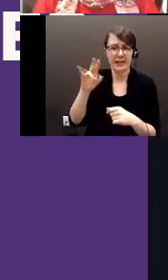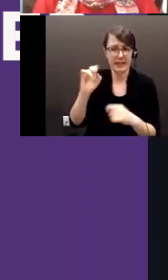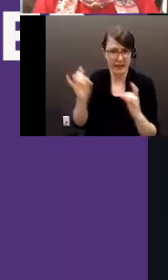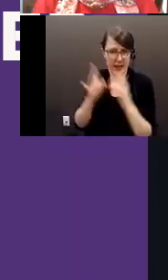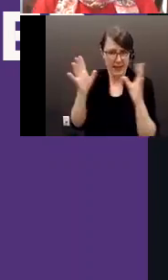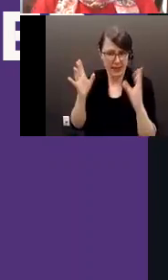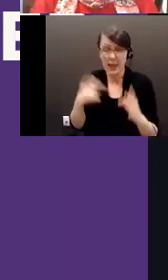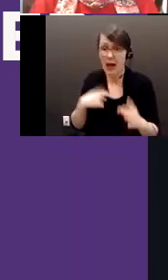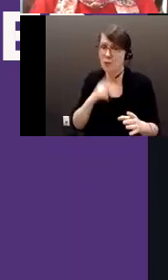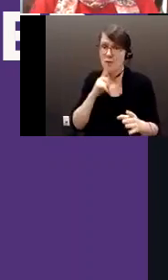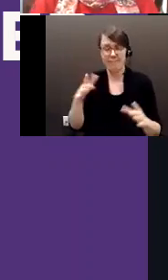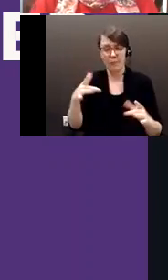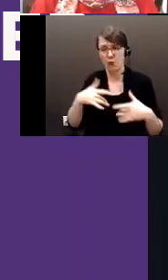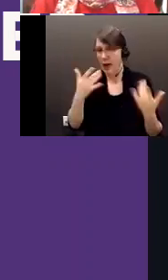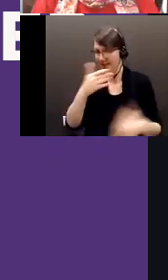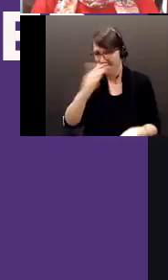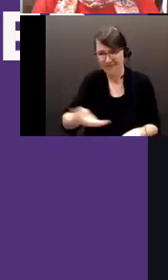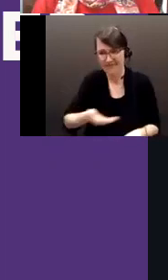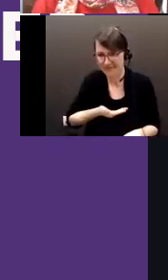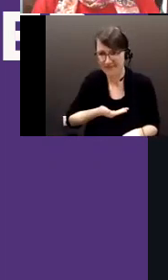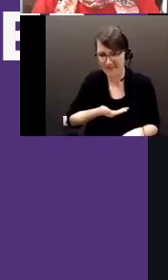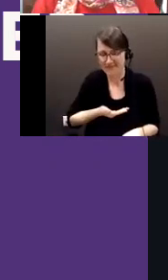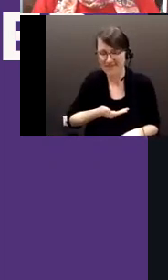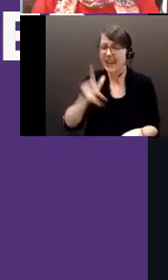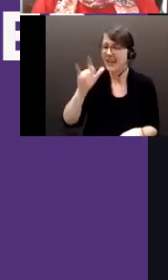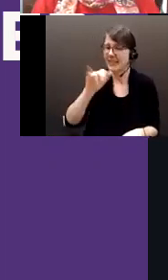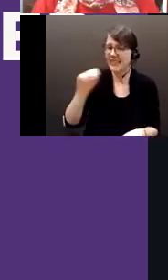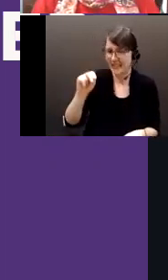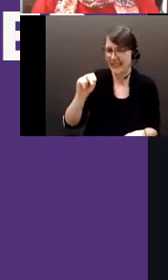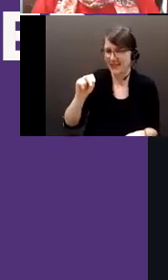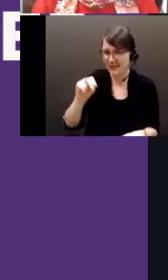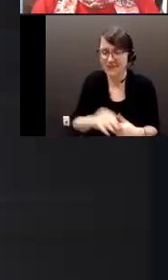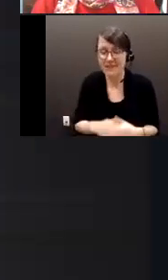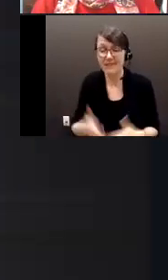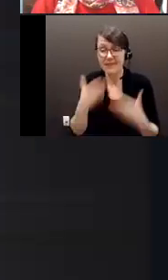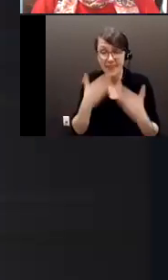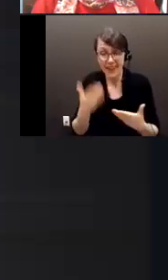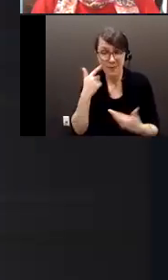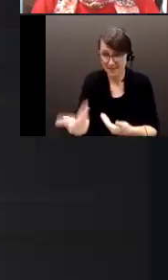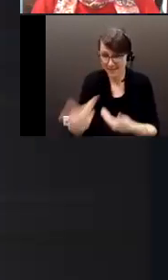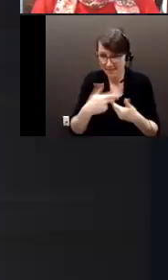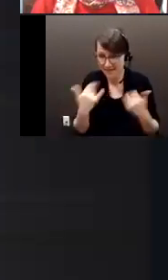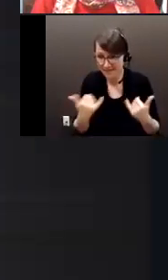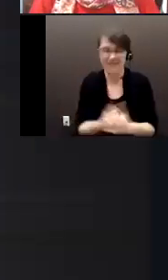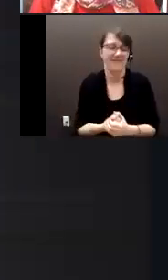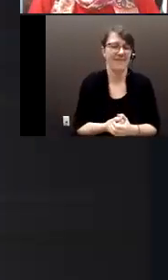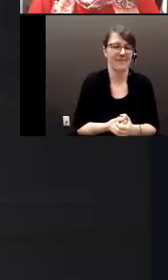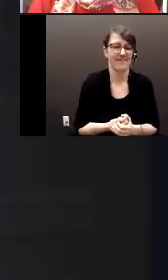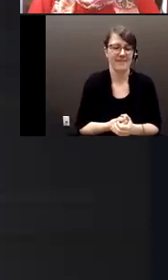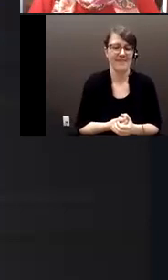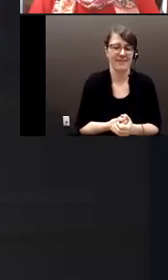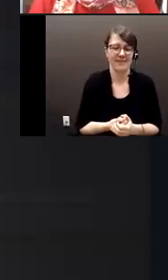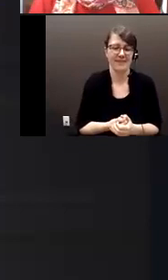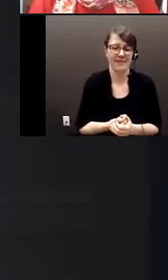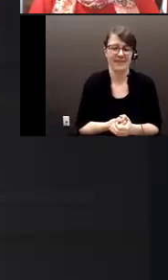speaker today. So without further ado, I welcome Lynn to our webinar. Thank you so much, Lynn. Thank you so